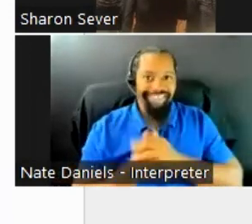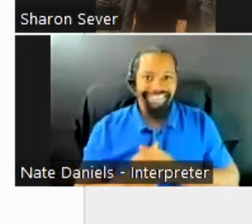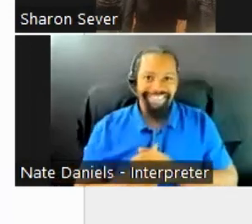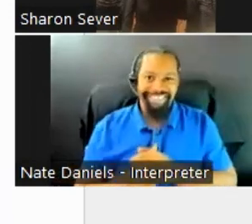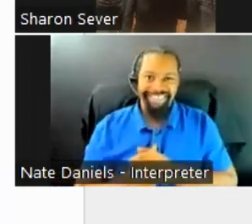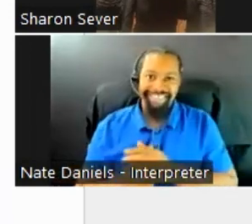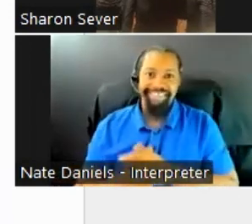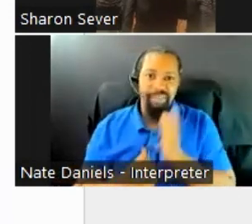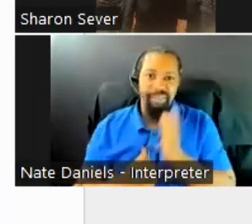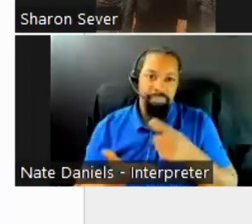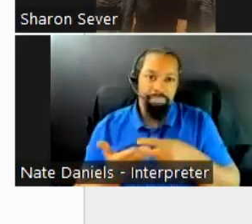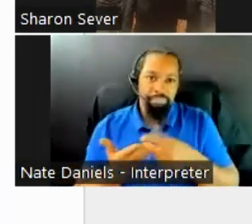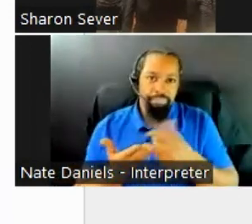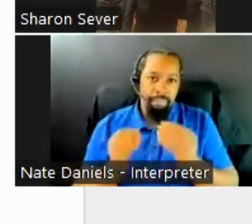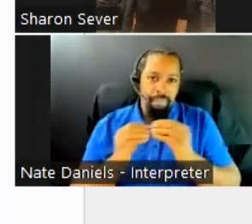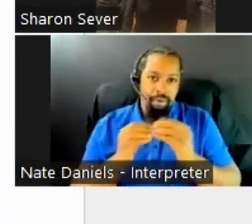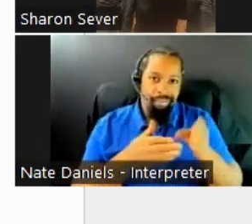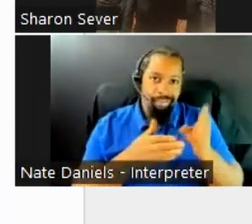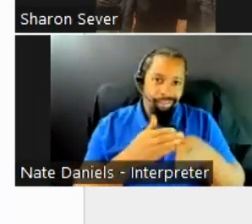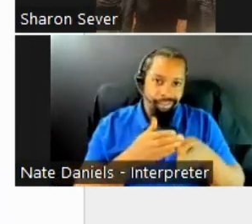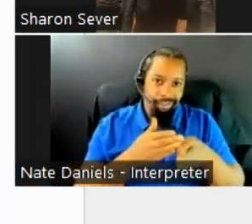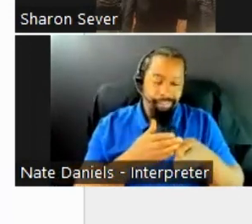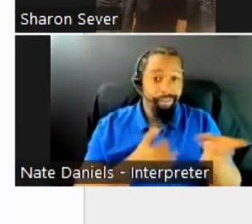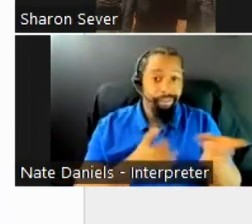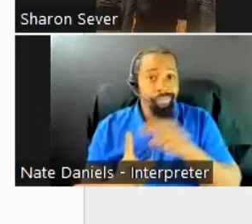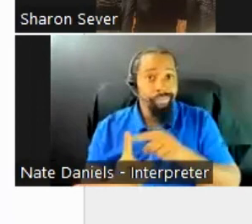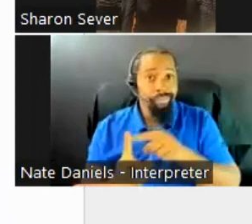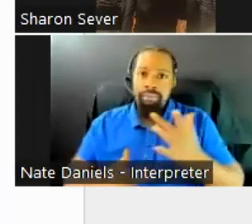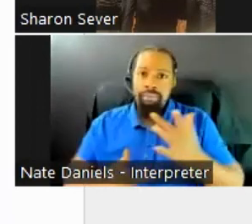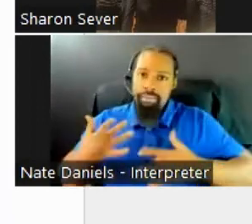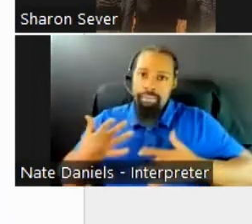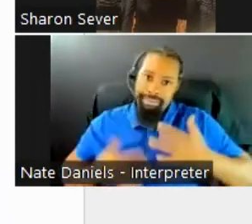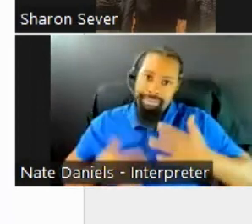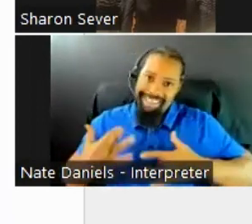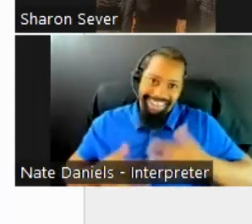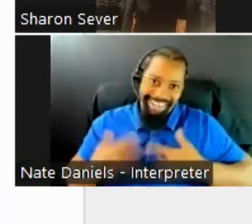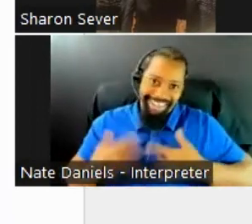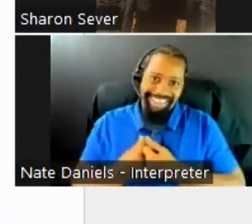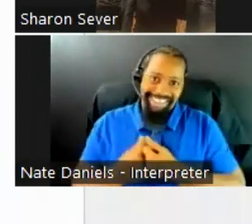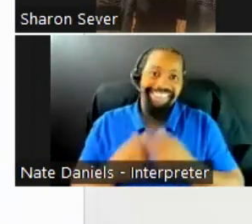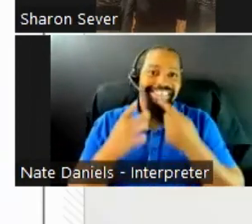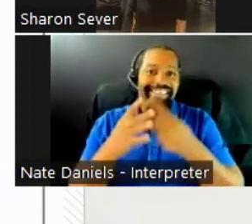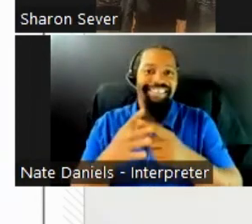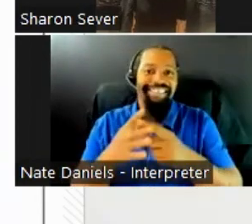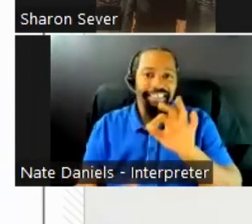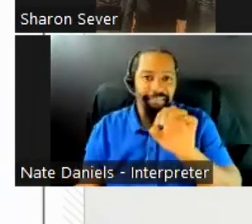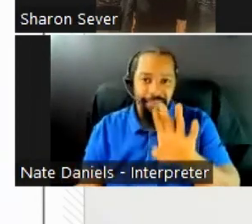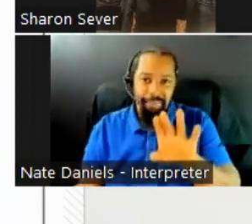we're very, very excited about this brand new national contest that kicks off February 1.